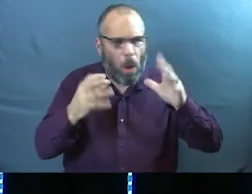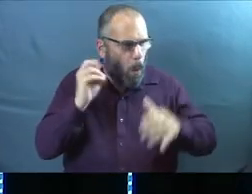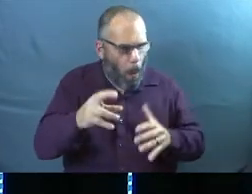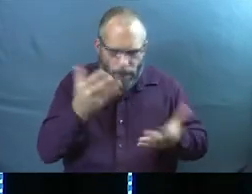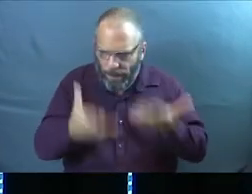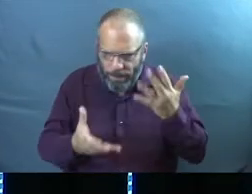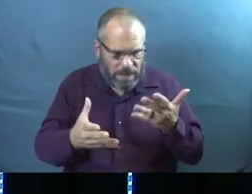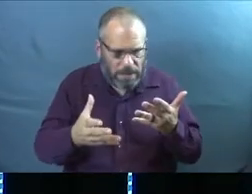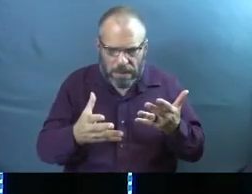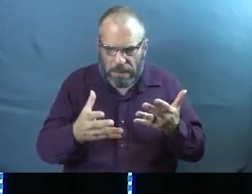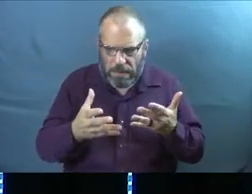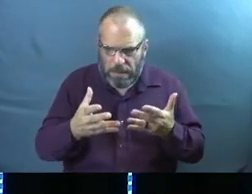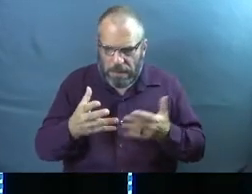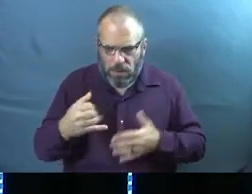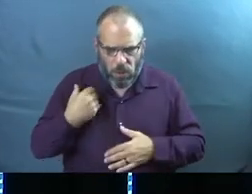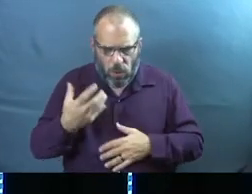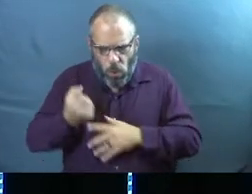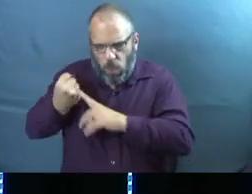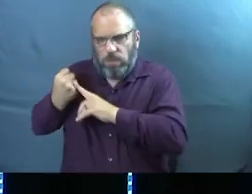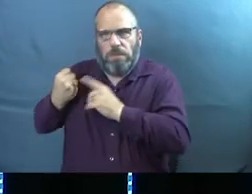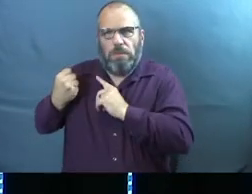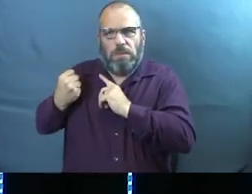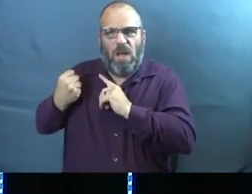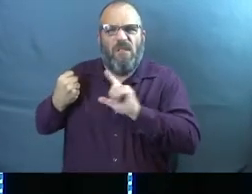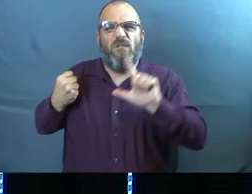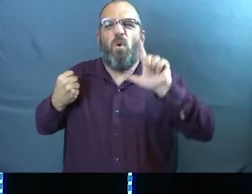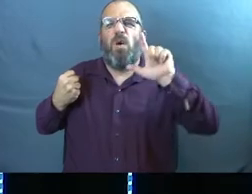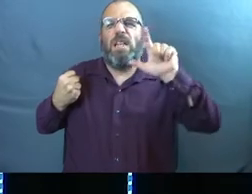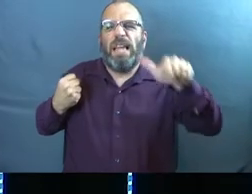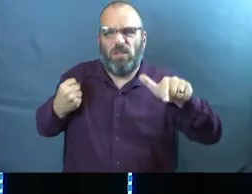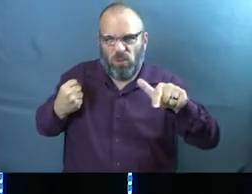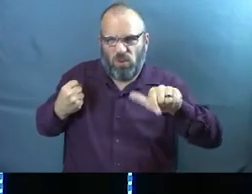Or maybe he was holding back for other reasons.